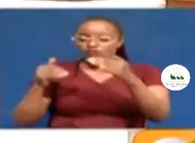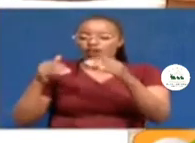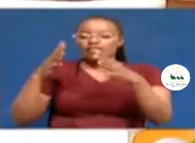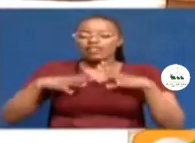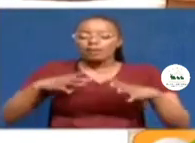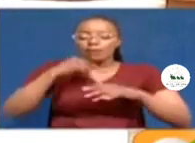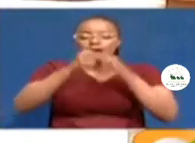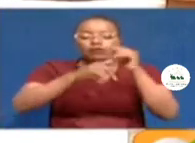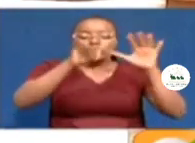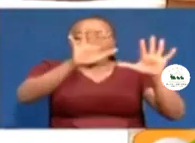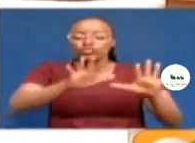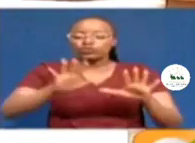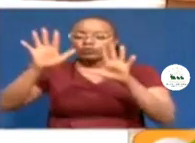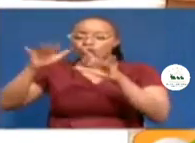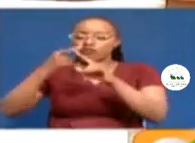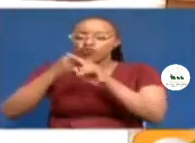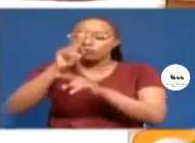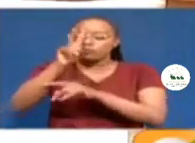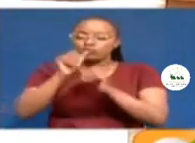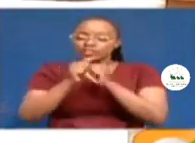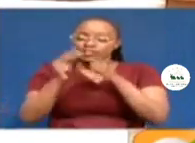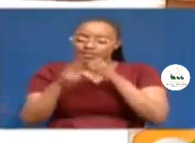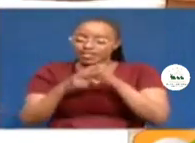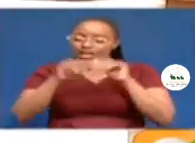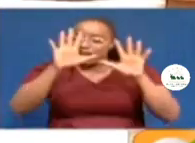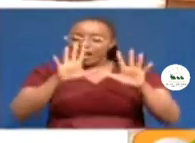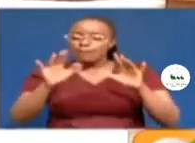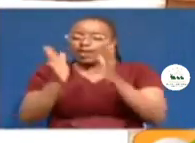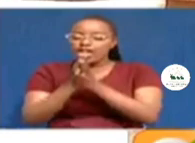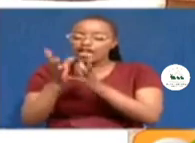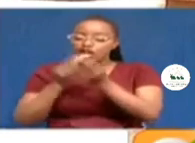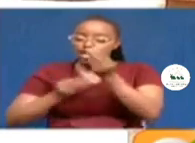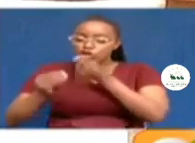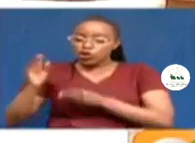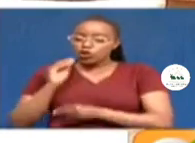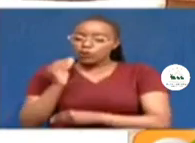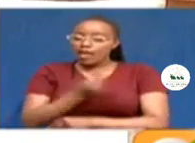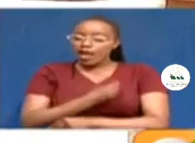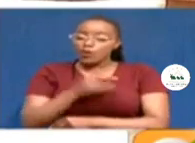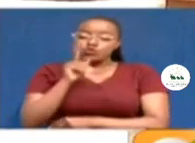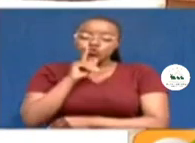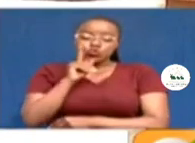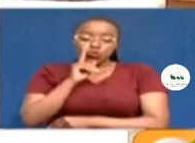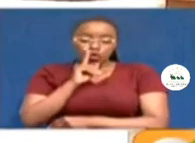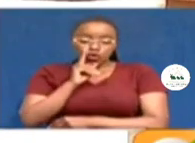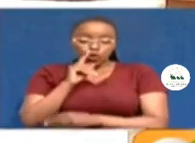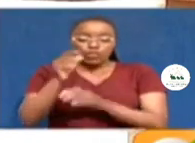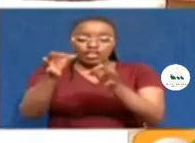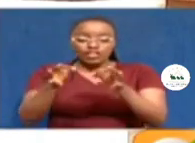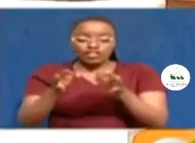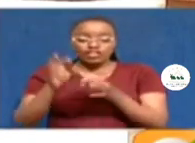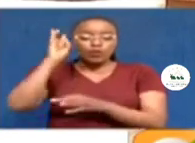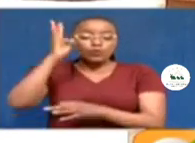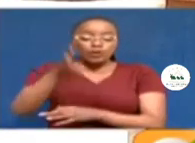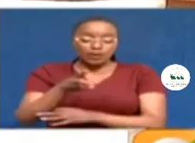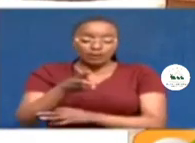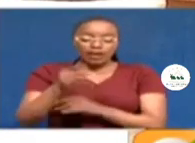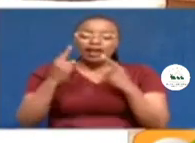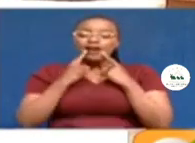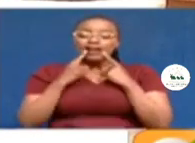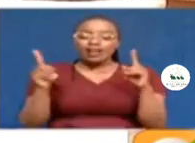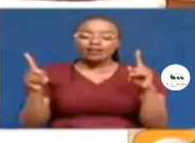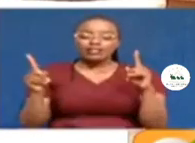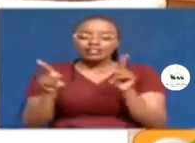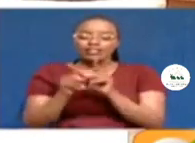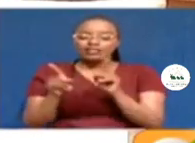a campaign trail since the year 2017. And our economy tomorrow, the Treasury will be announcing